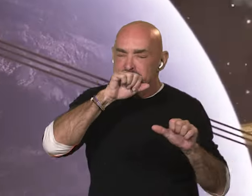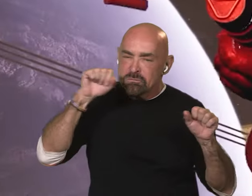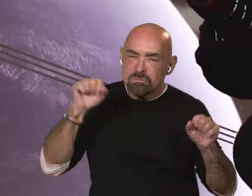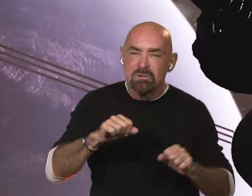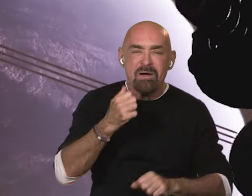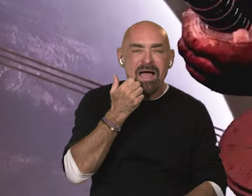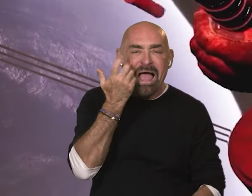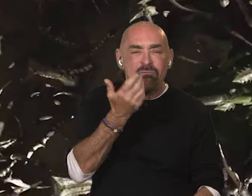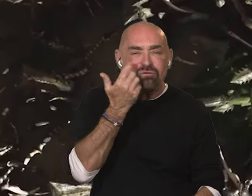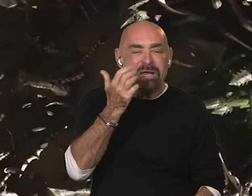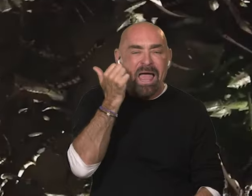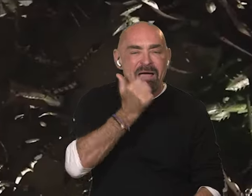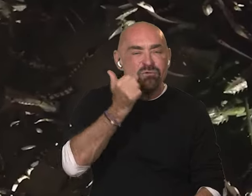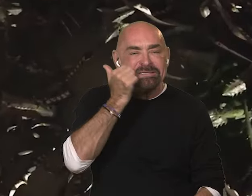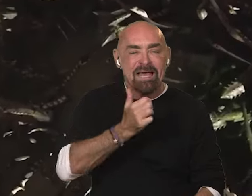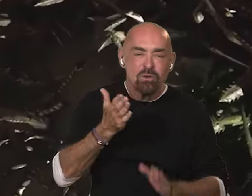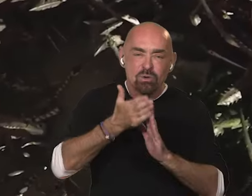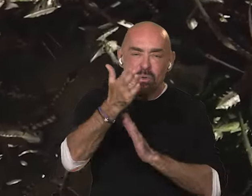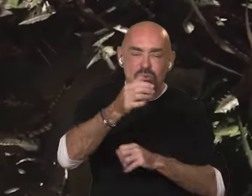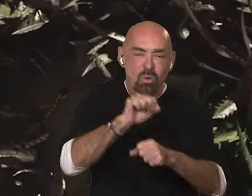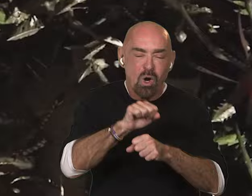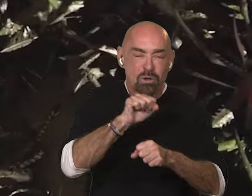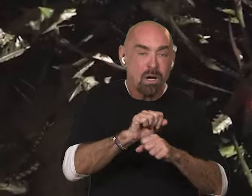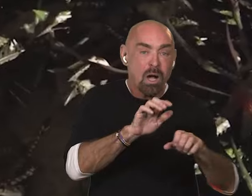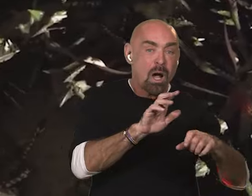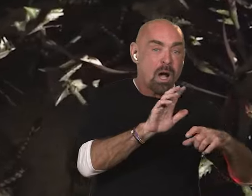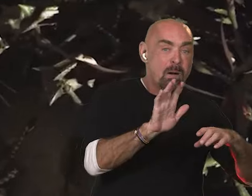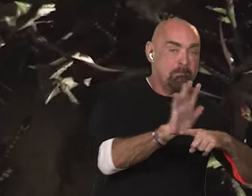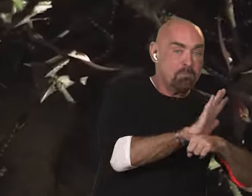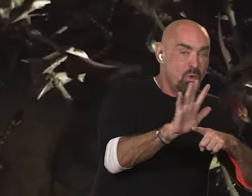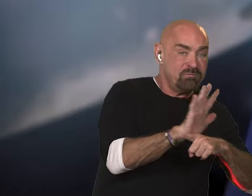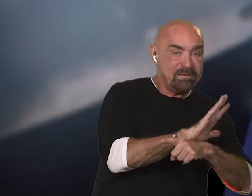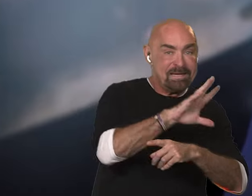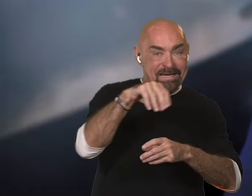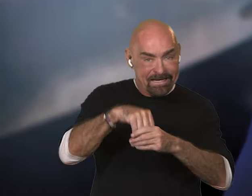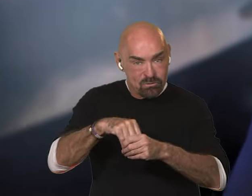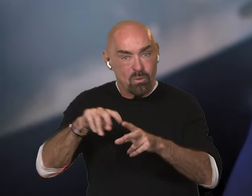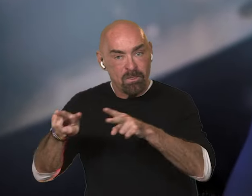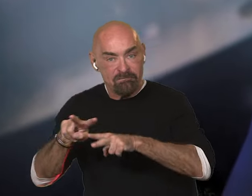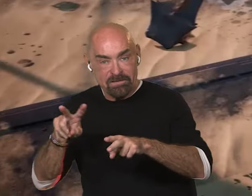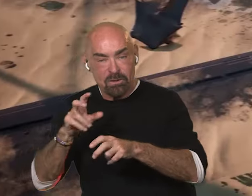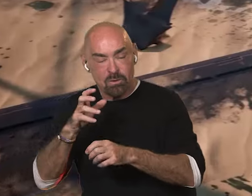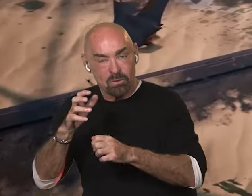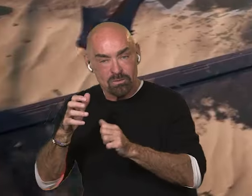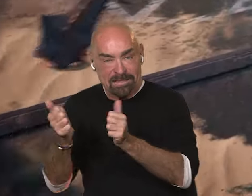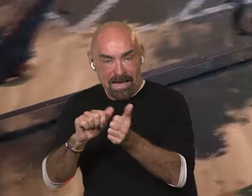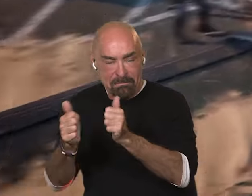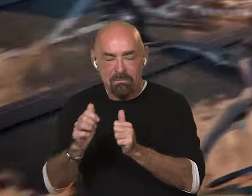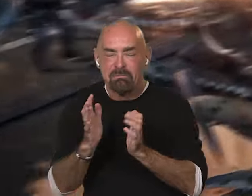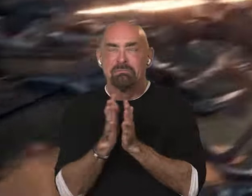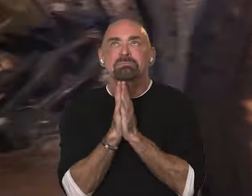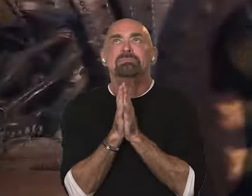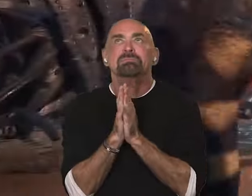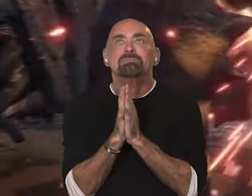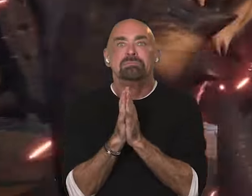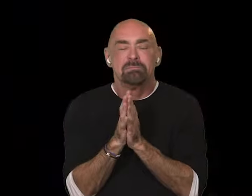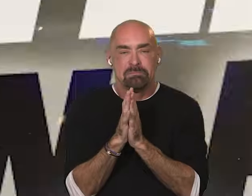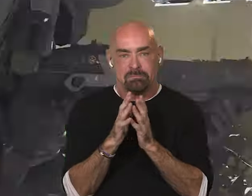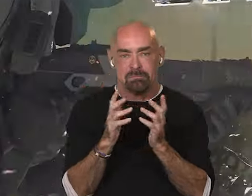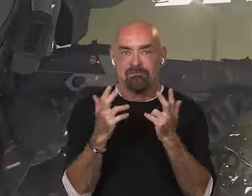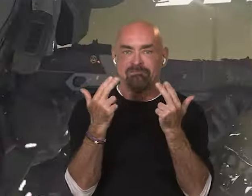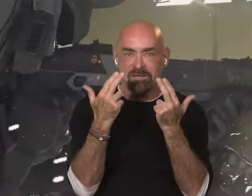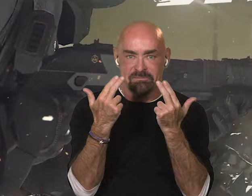coming and working on every day. Being able to bring those movie moments into a video game for the rest of the world to experience has been so much